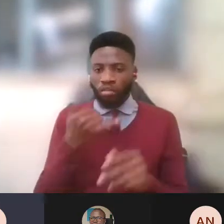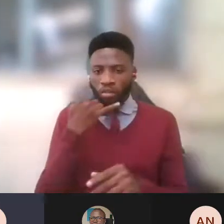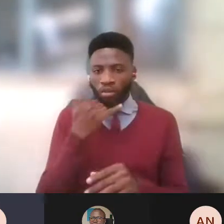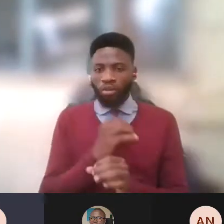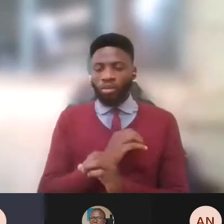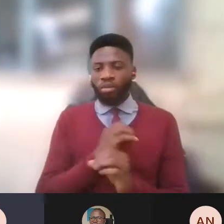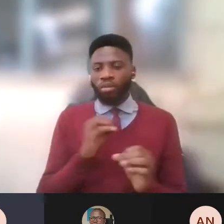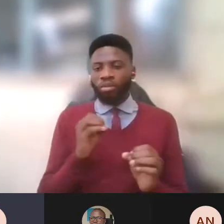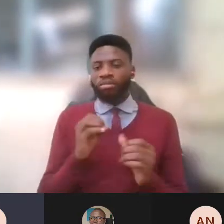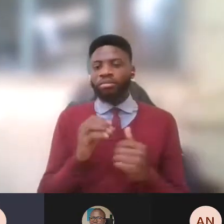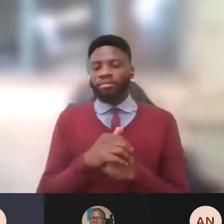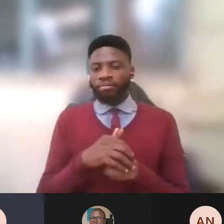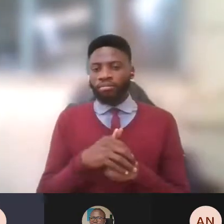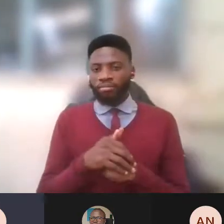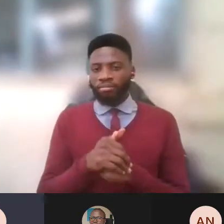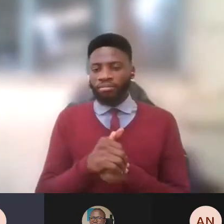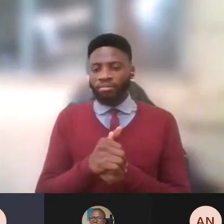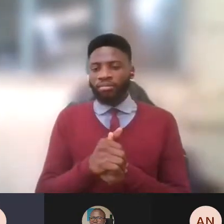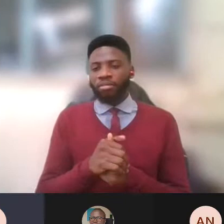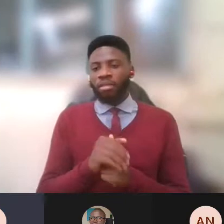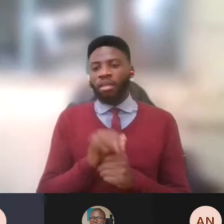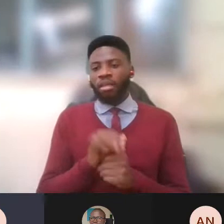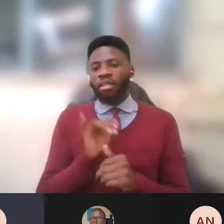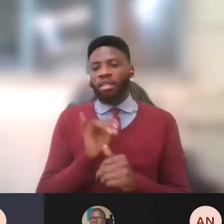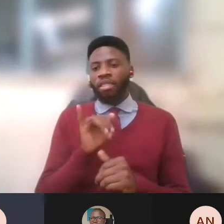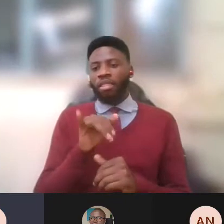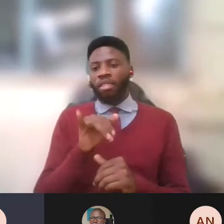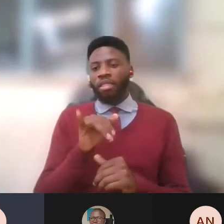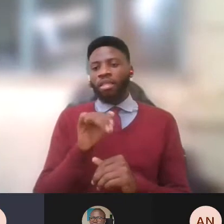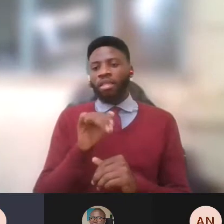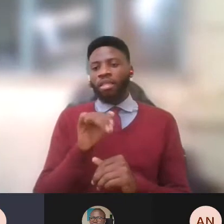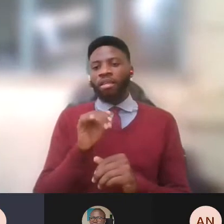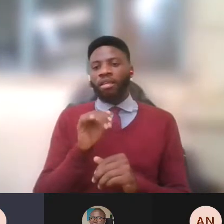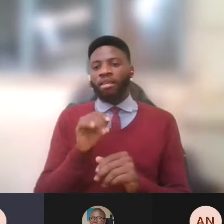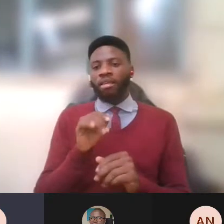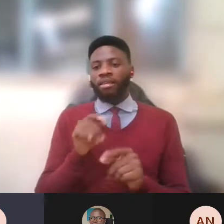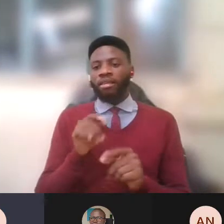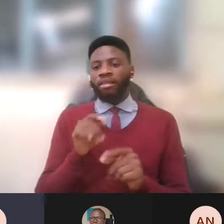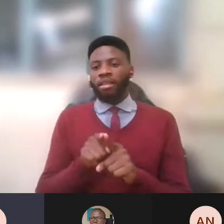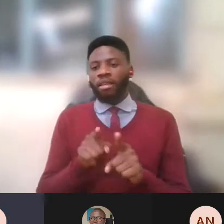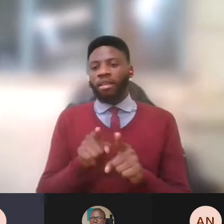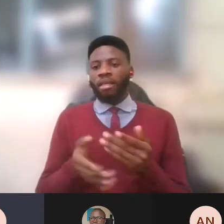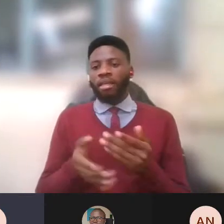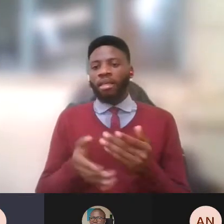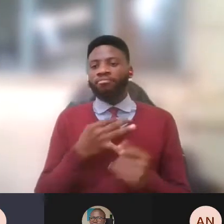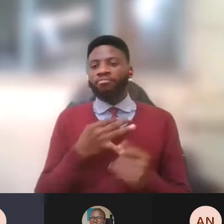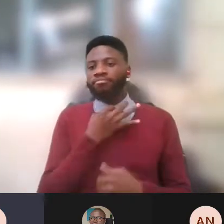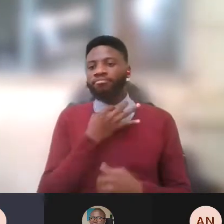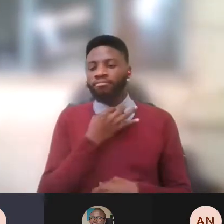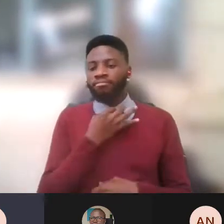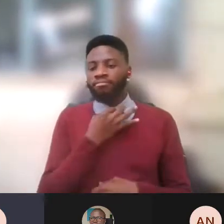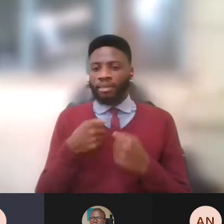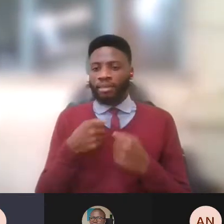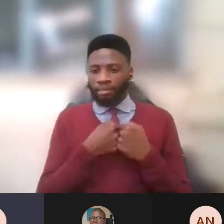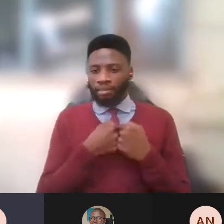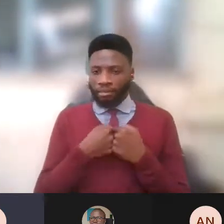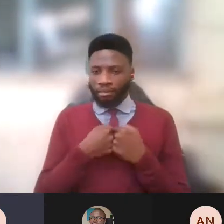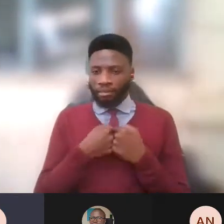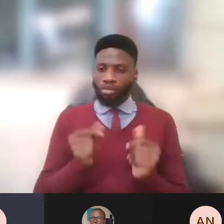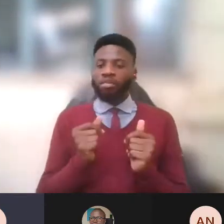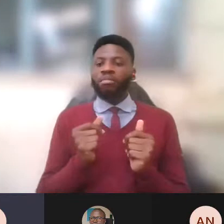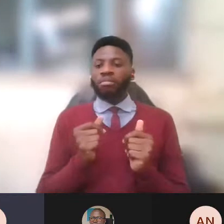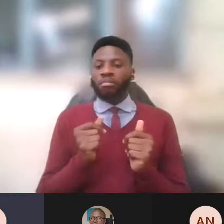Chartered, is a culture of trying to be precise and right and not to take any risks, and therefore things can slow down. And